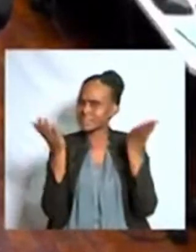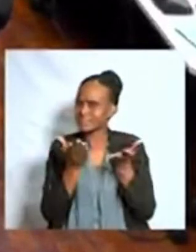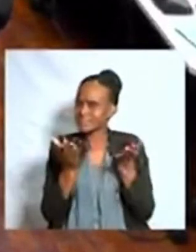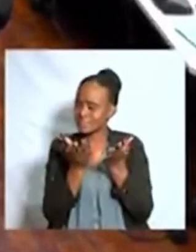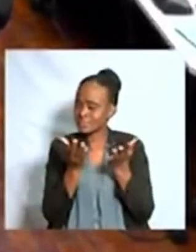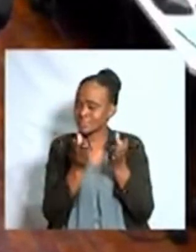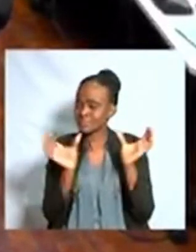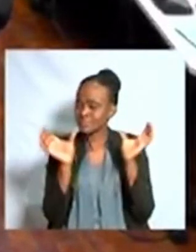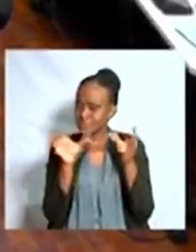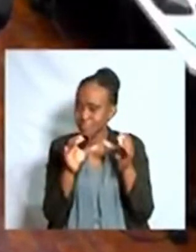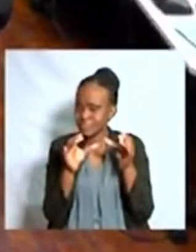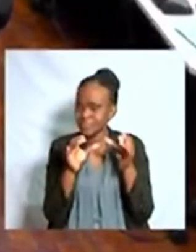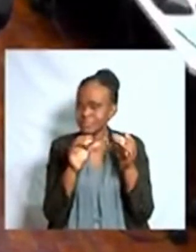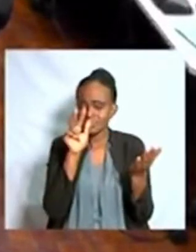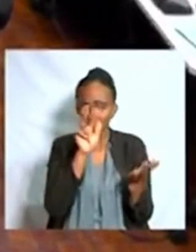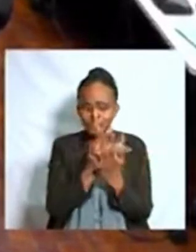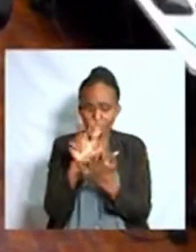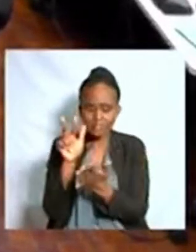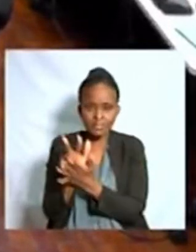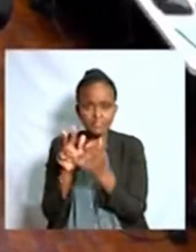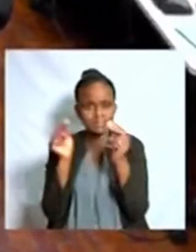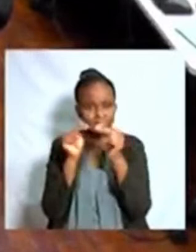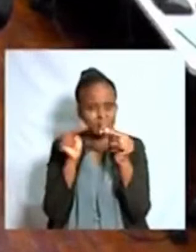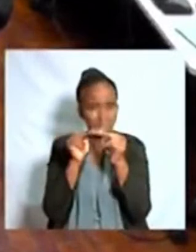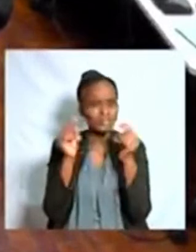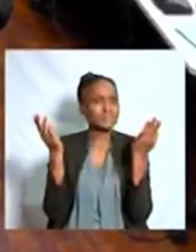The council did not sign a contract